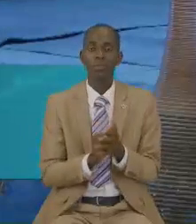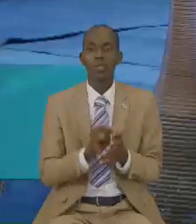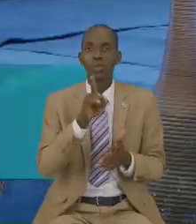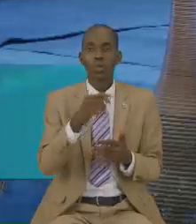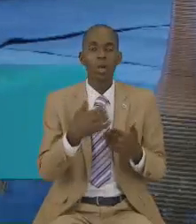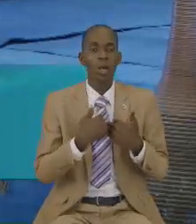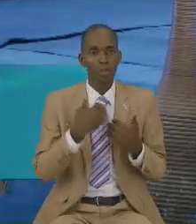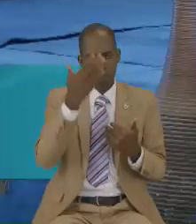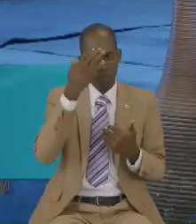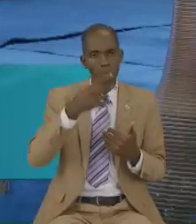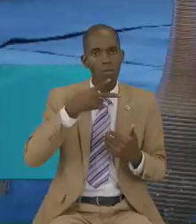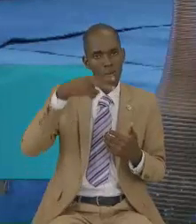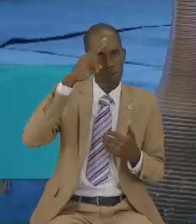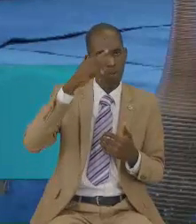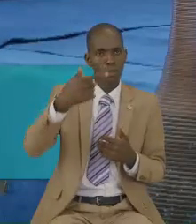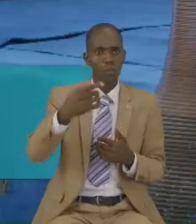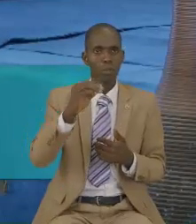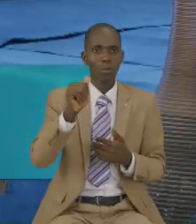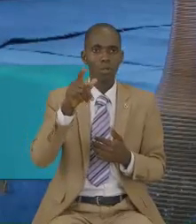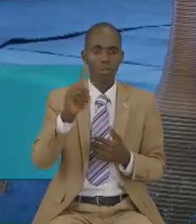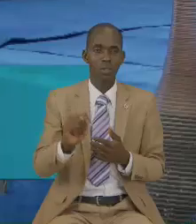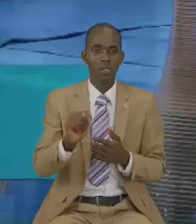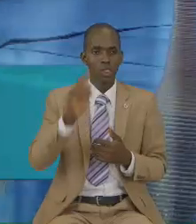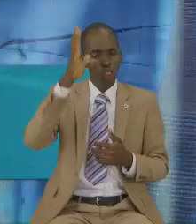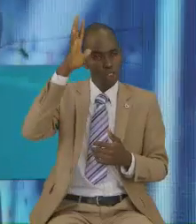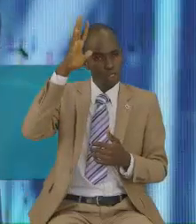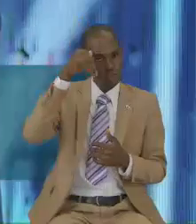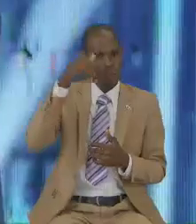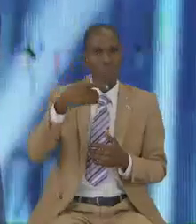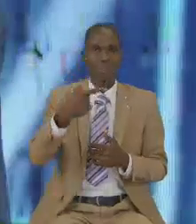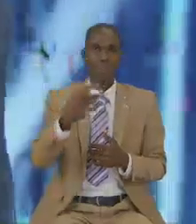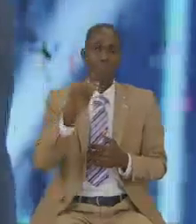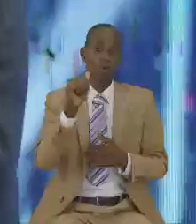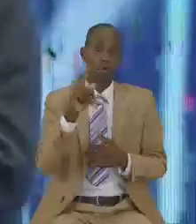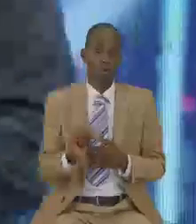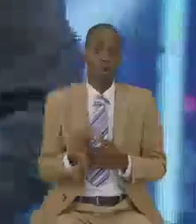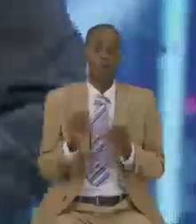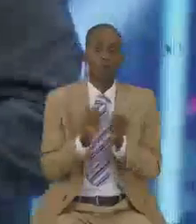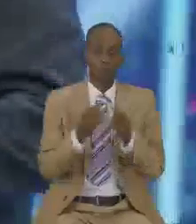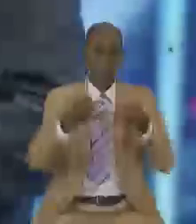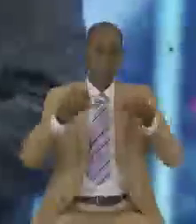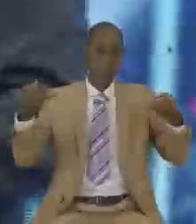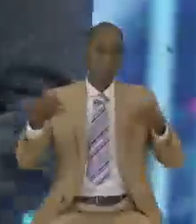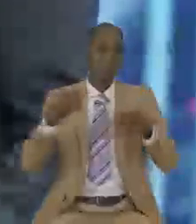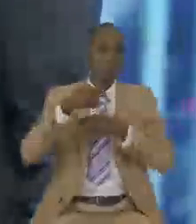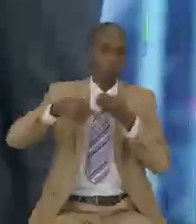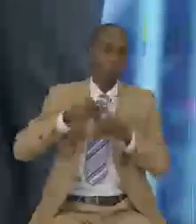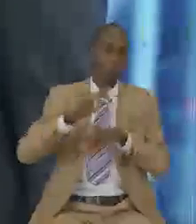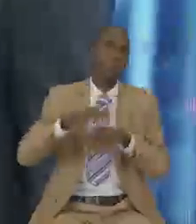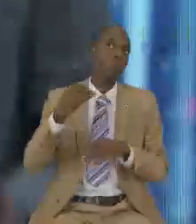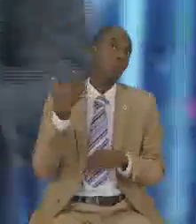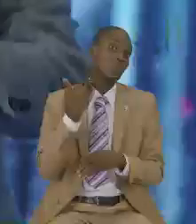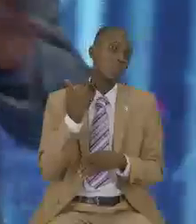goat, stubborn goat, with rope on the neck and tied to the